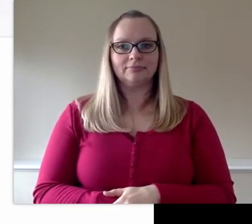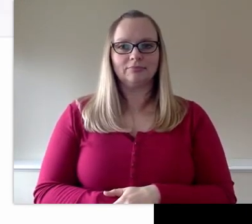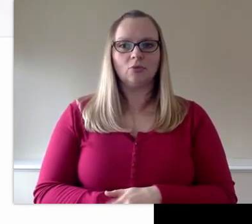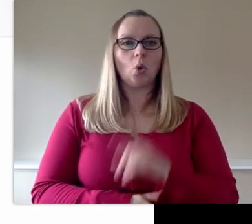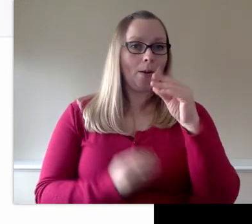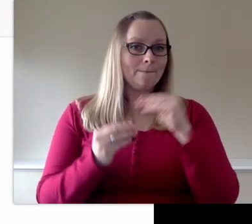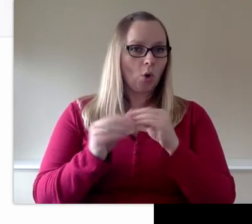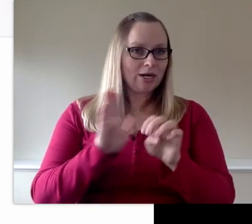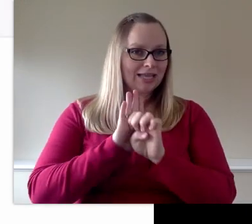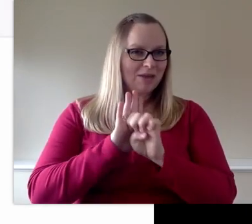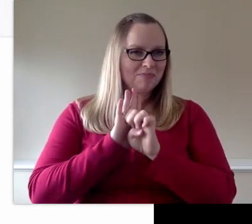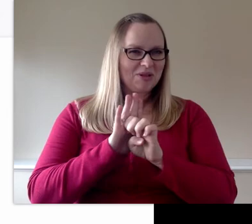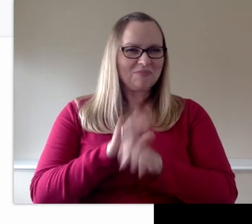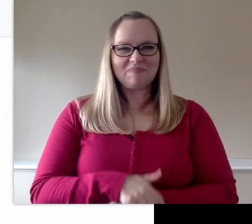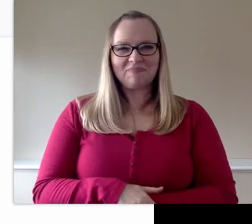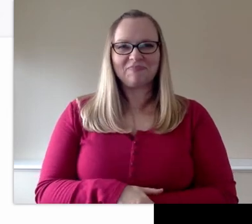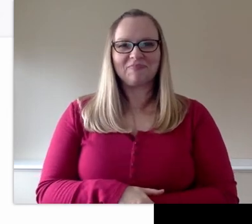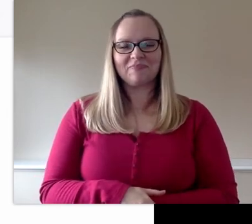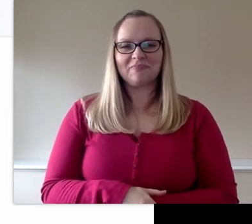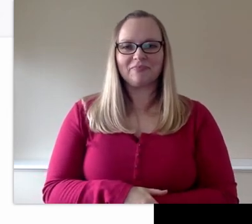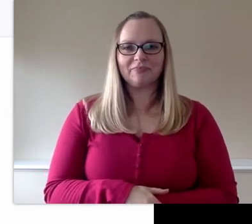more example.